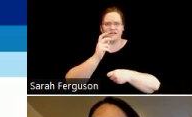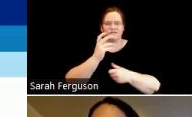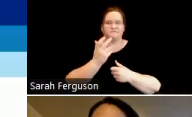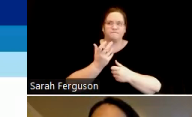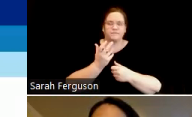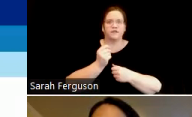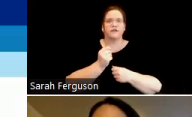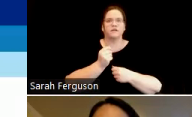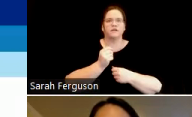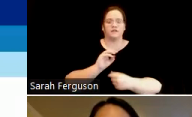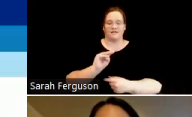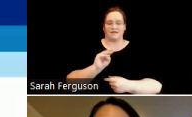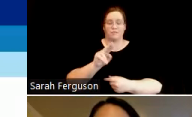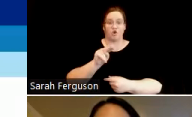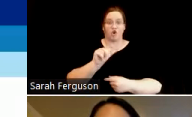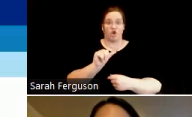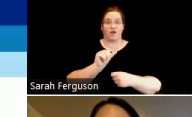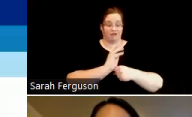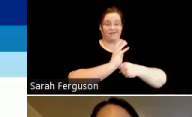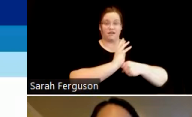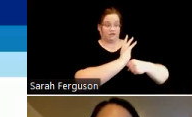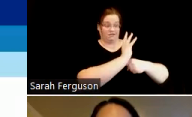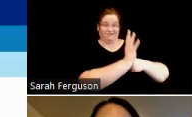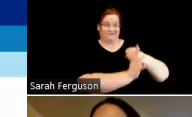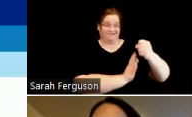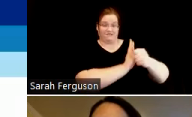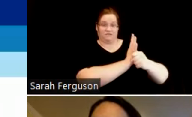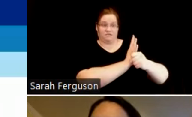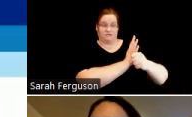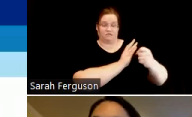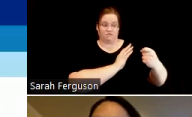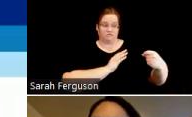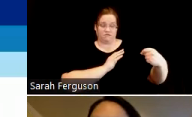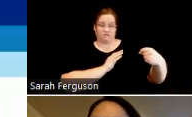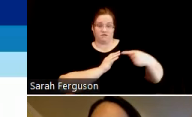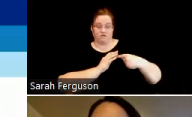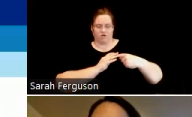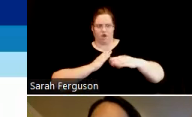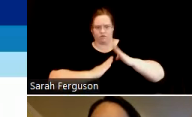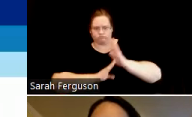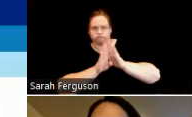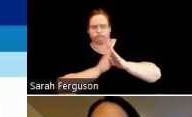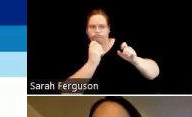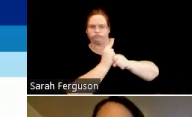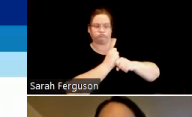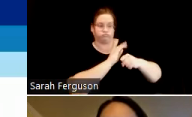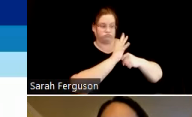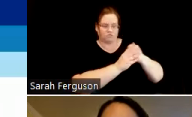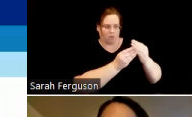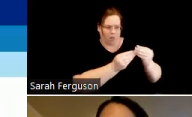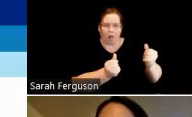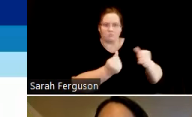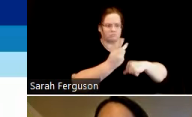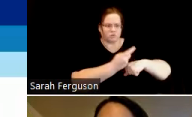the mRNA degrades within days, and so there's just no risk of long-term side effects from